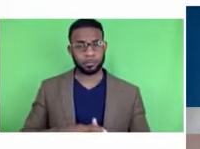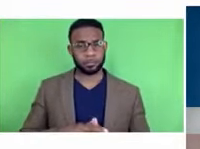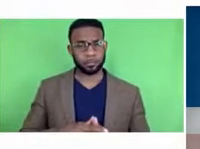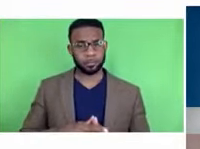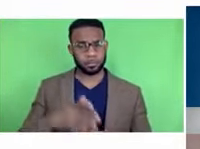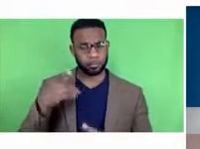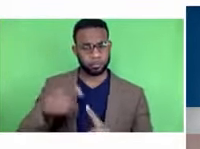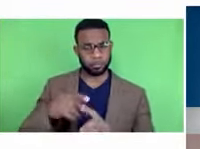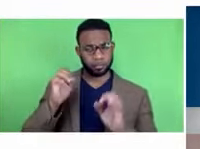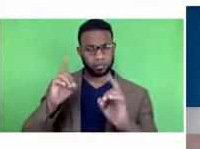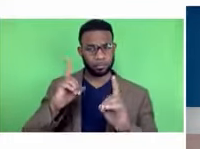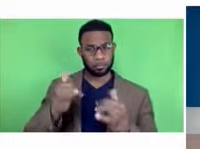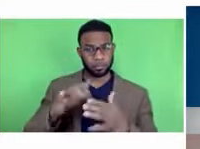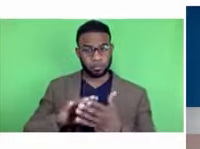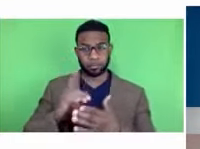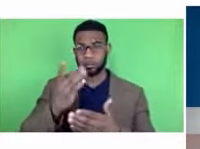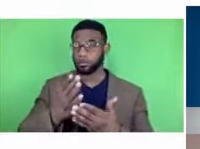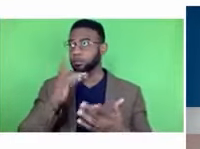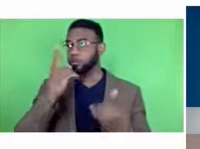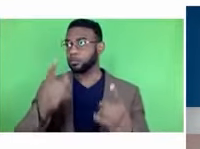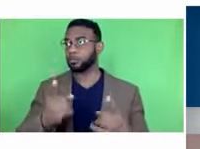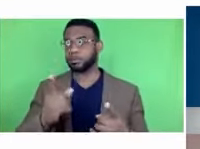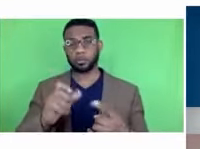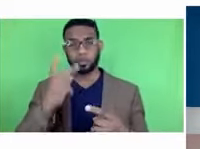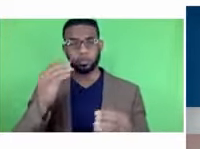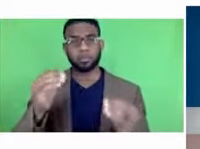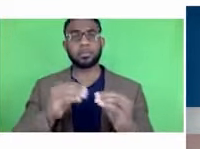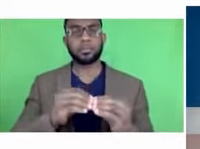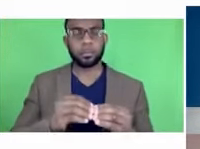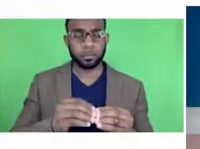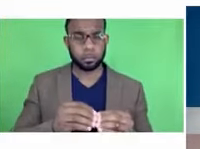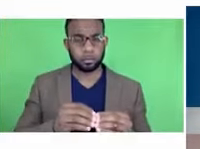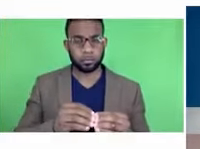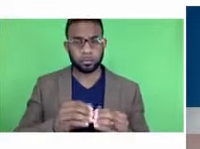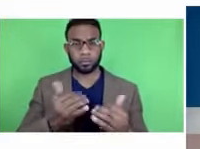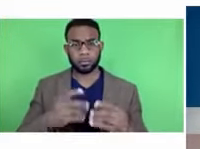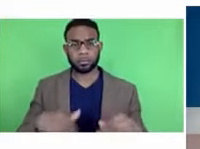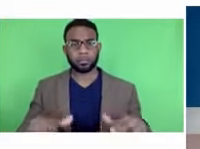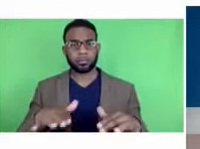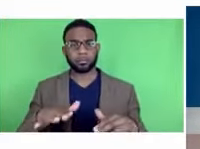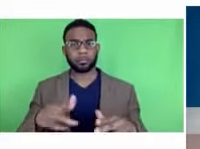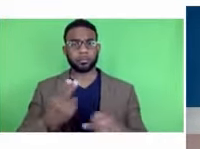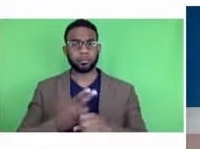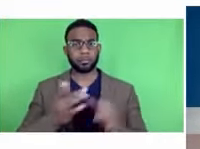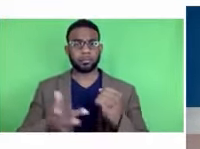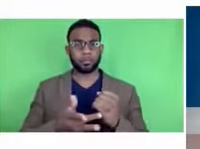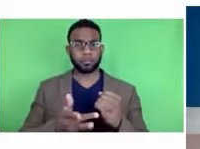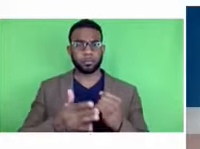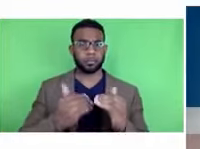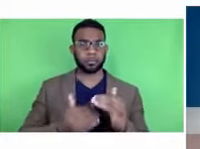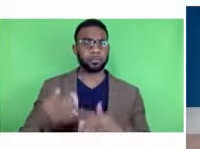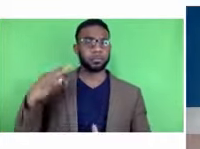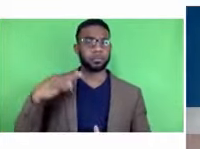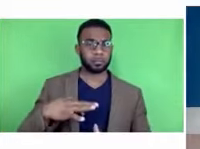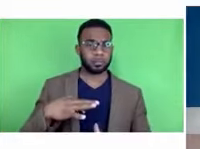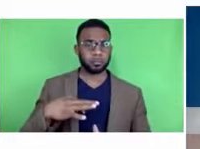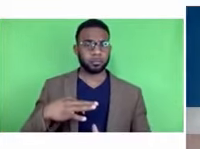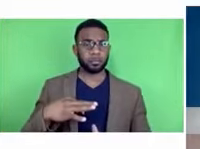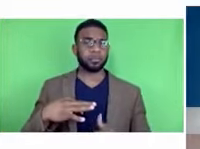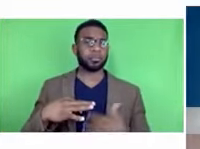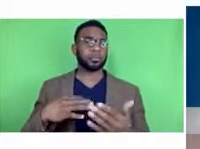still learning, but what I'm thinking is going to happen is we're going to see a more even playing field that does use technological advantages and